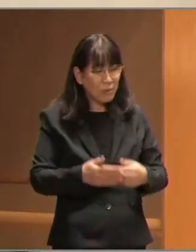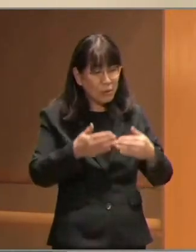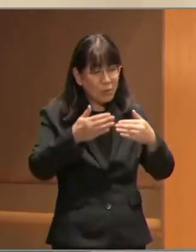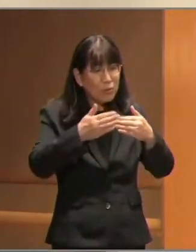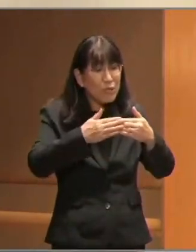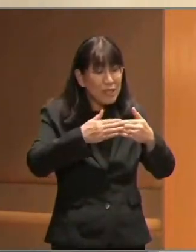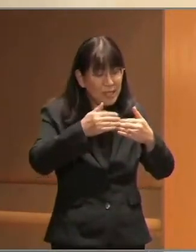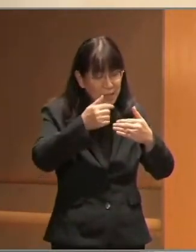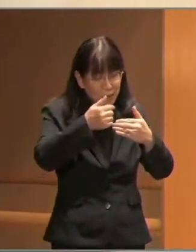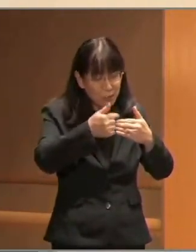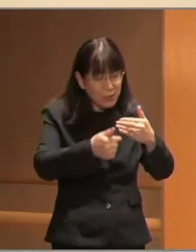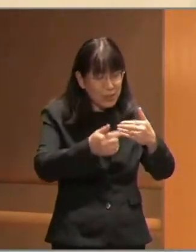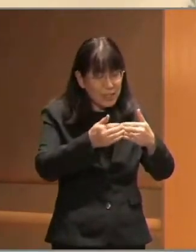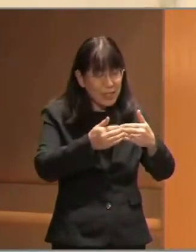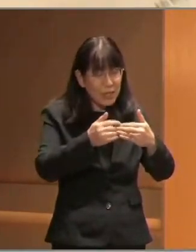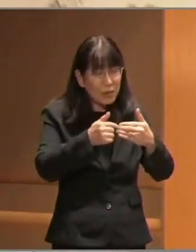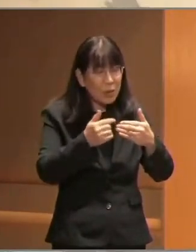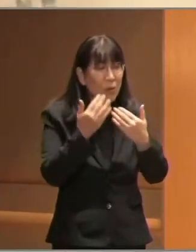So